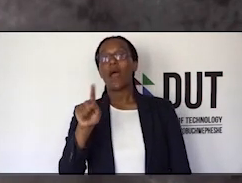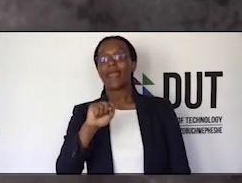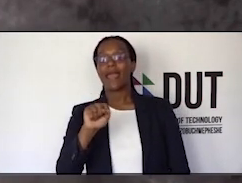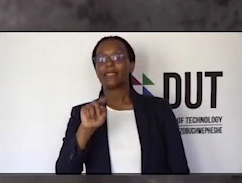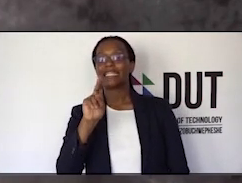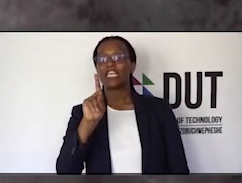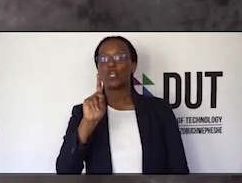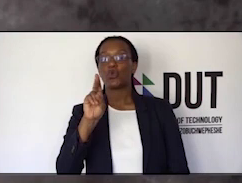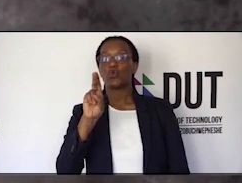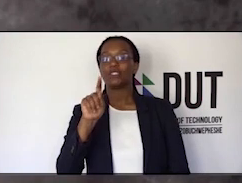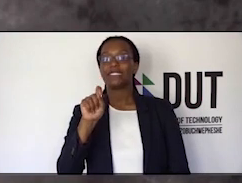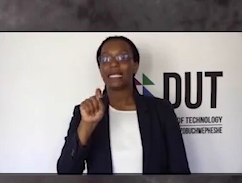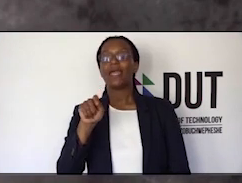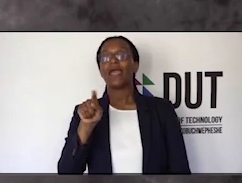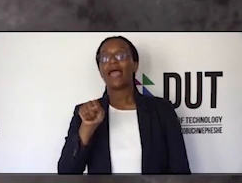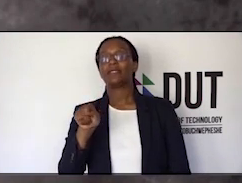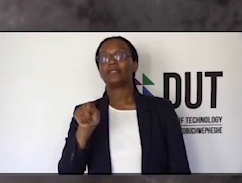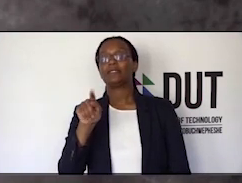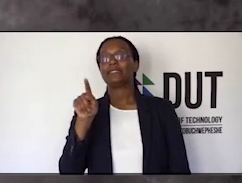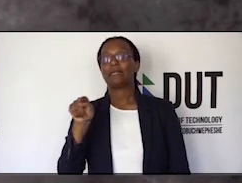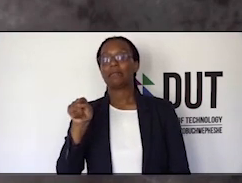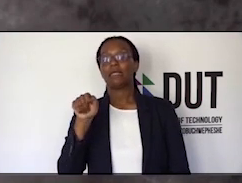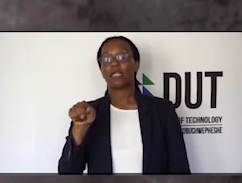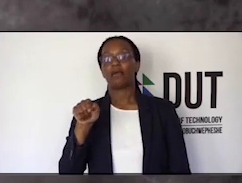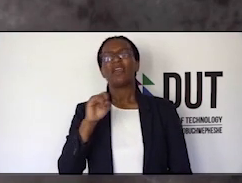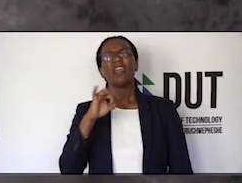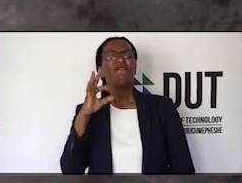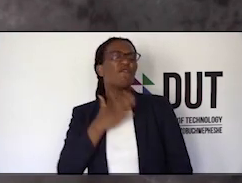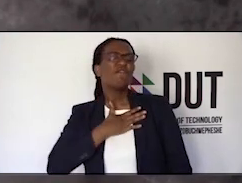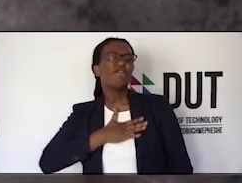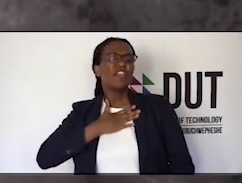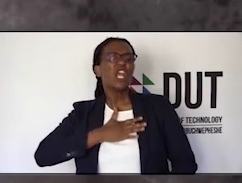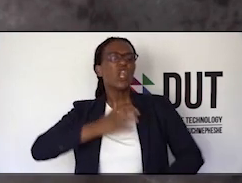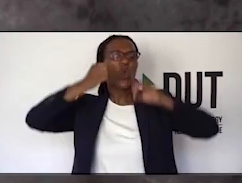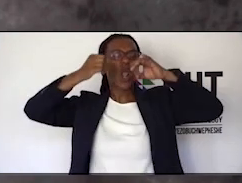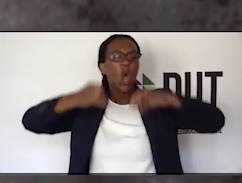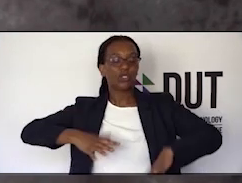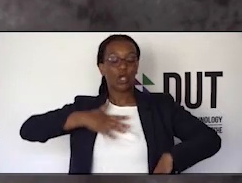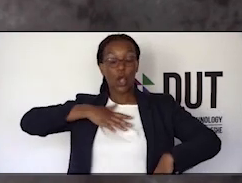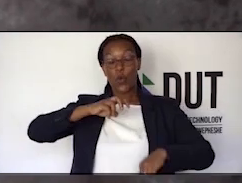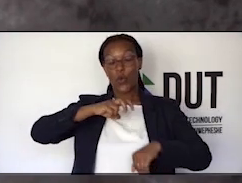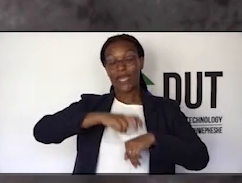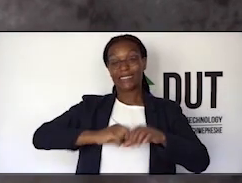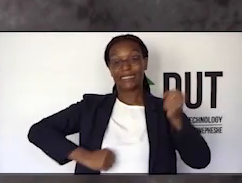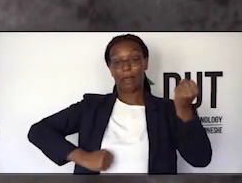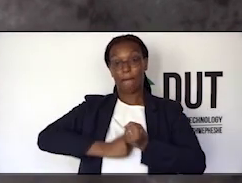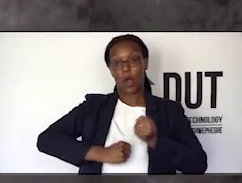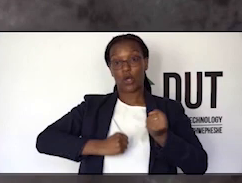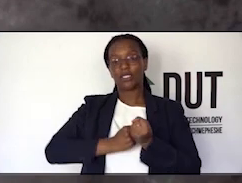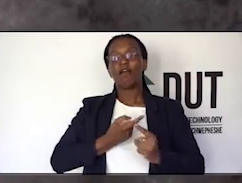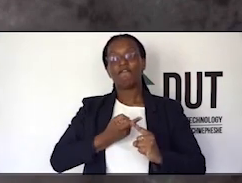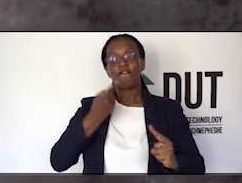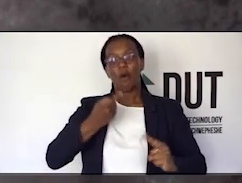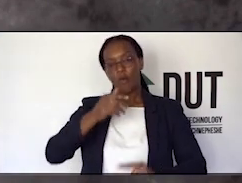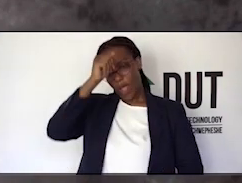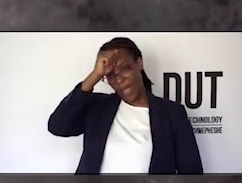tembinkosik1@dut.ac.za. If you feel like you are lost or if you feel that you need support through your